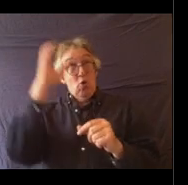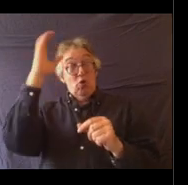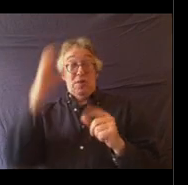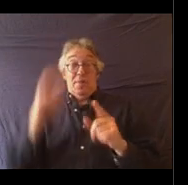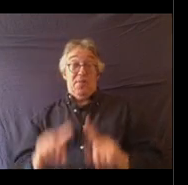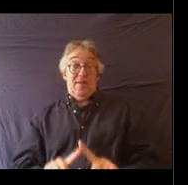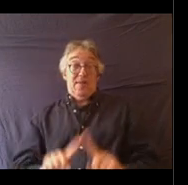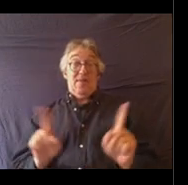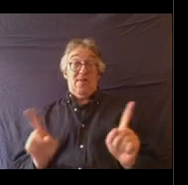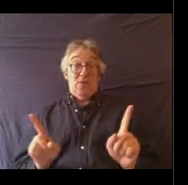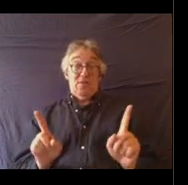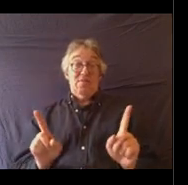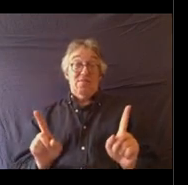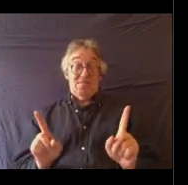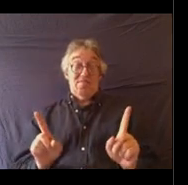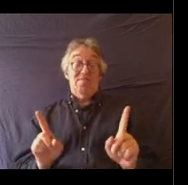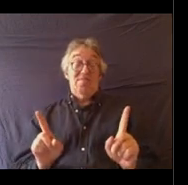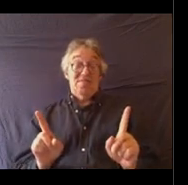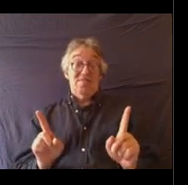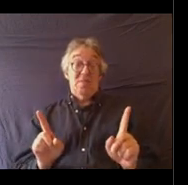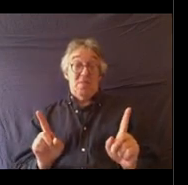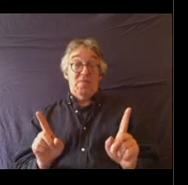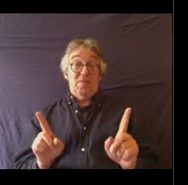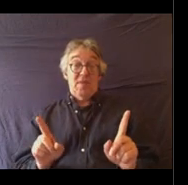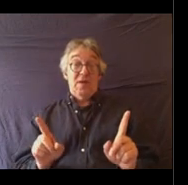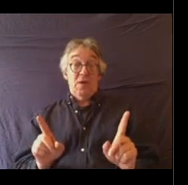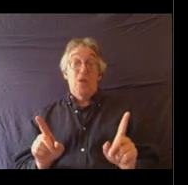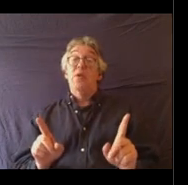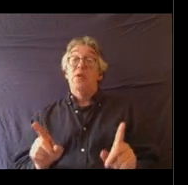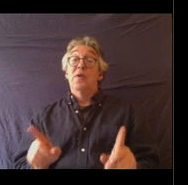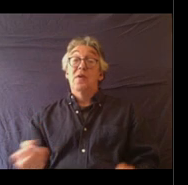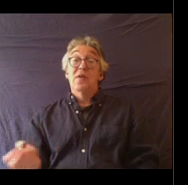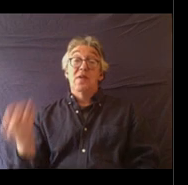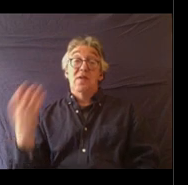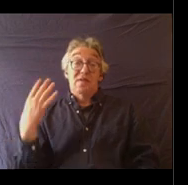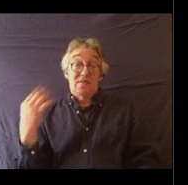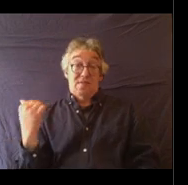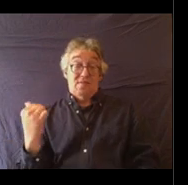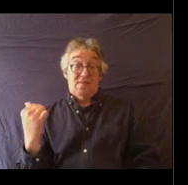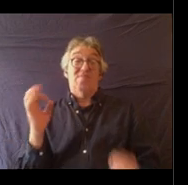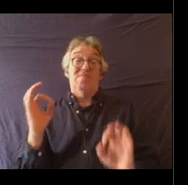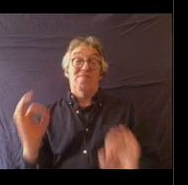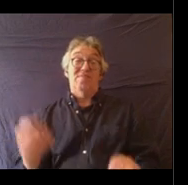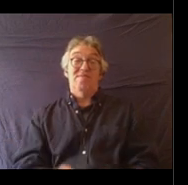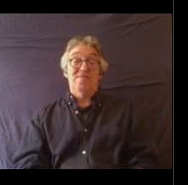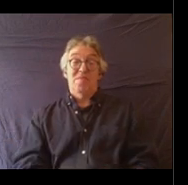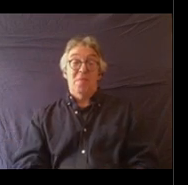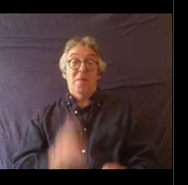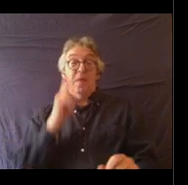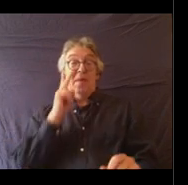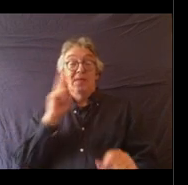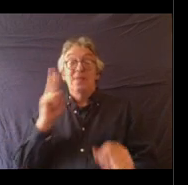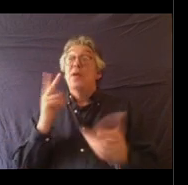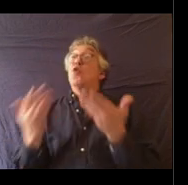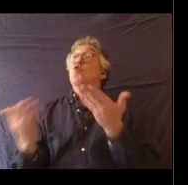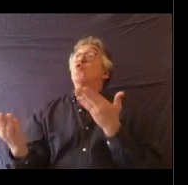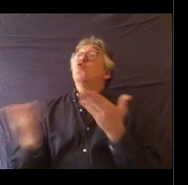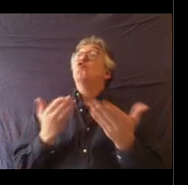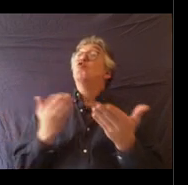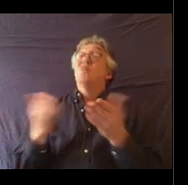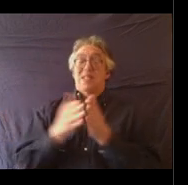it covers, we can already see the next slide, and this is, it covers different services. So